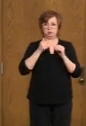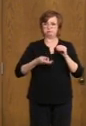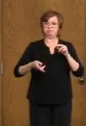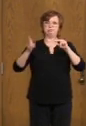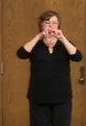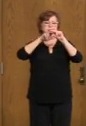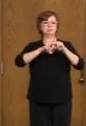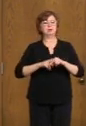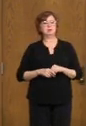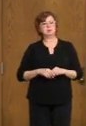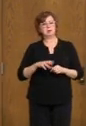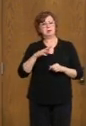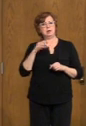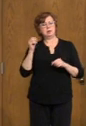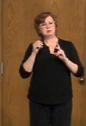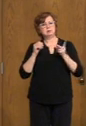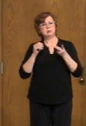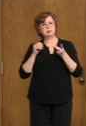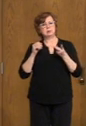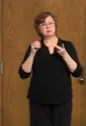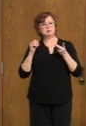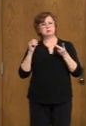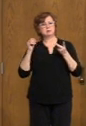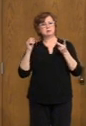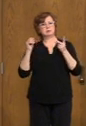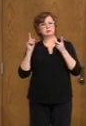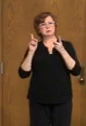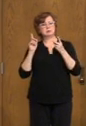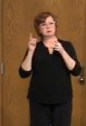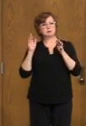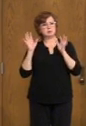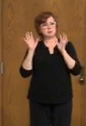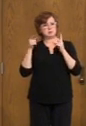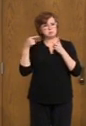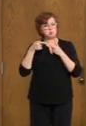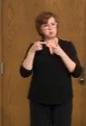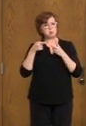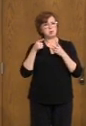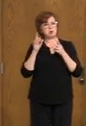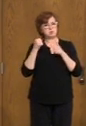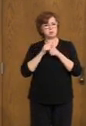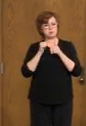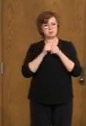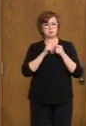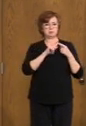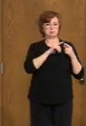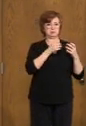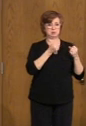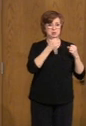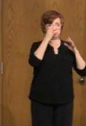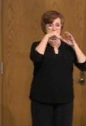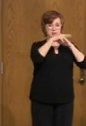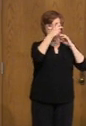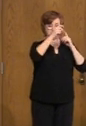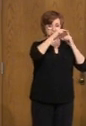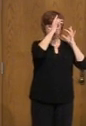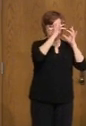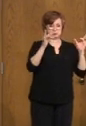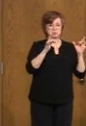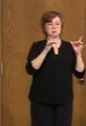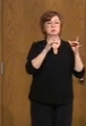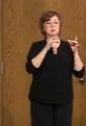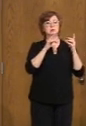then the second point, obviously, is that obviously our hospitalizations and ICU admissions are trending up, and we know that in many other parts of